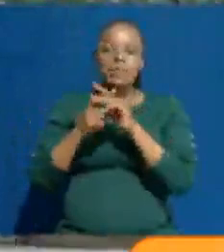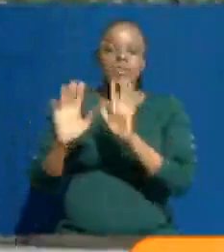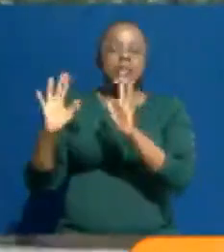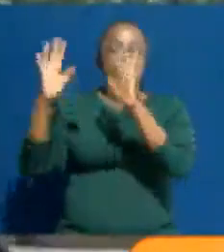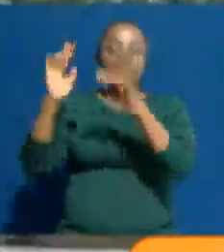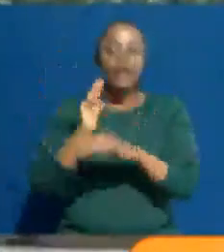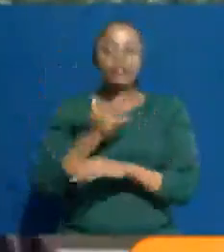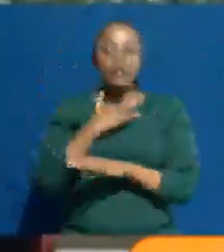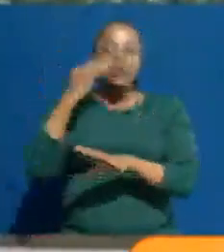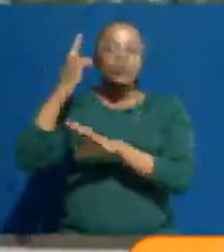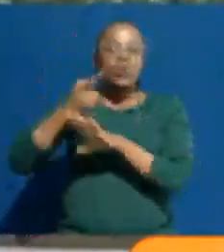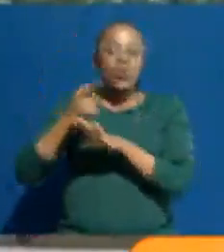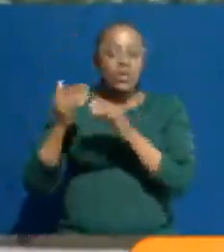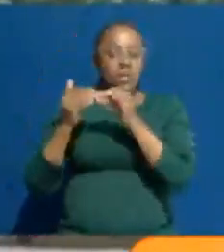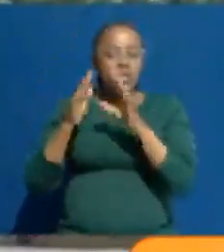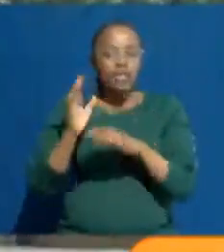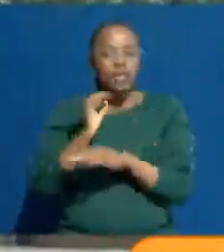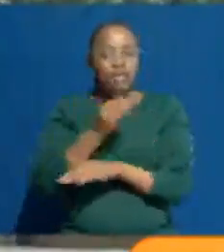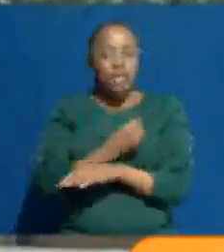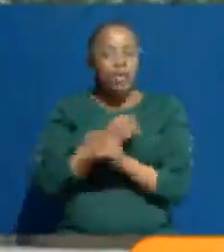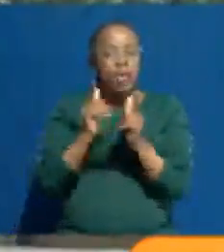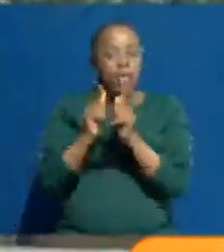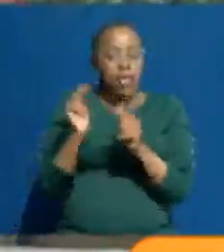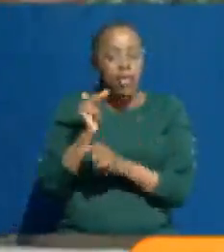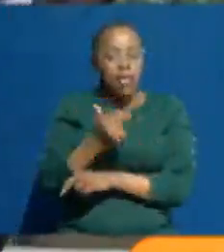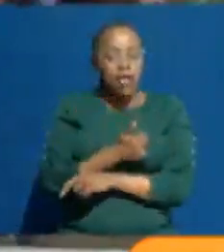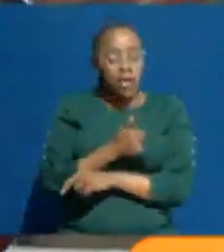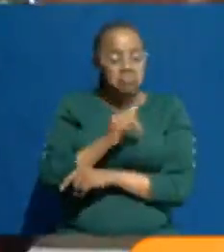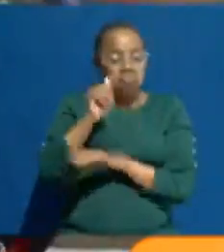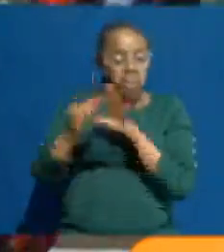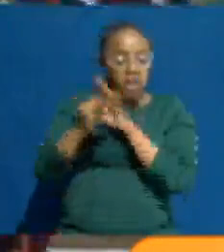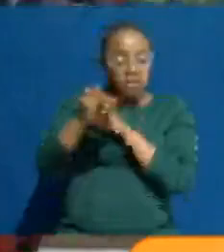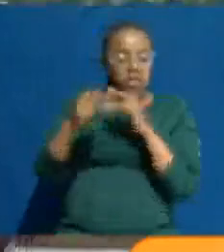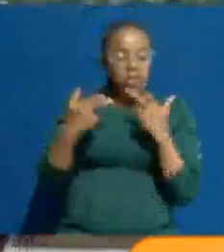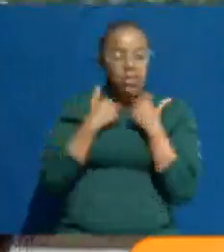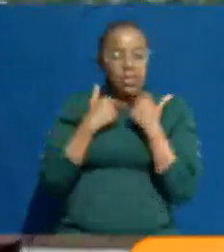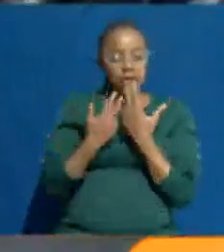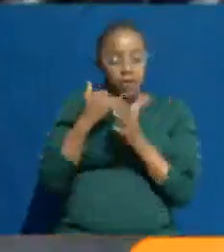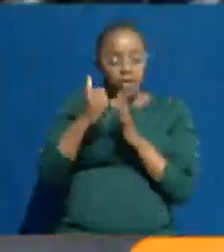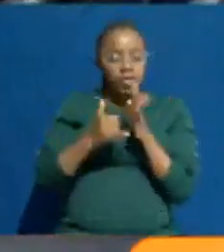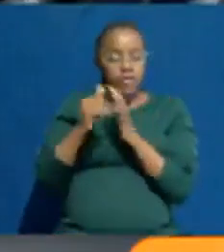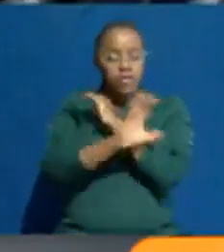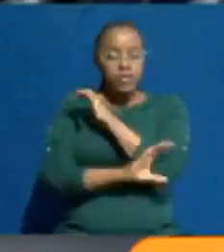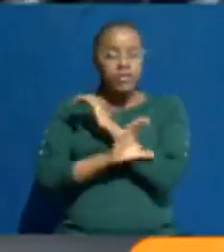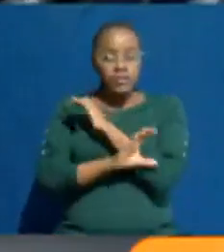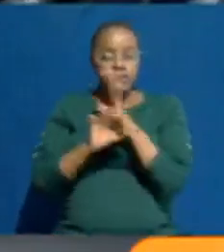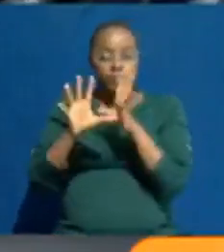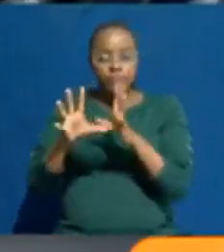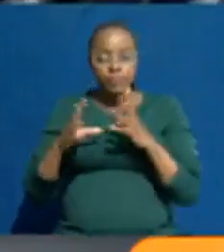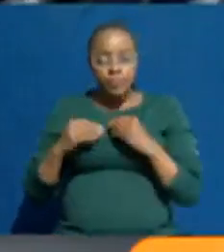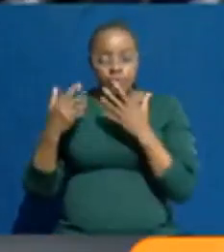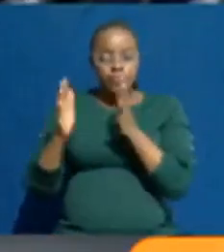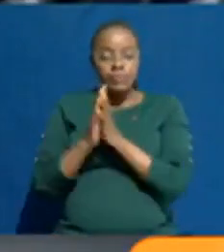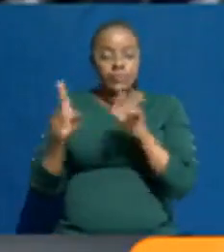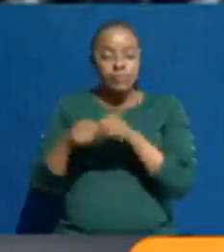We want to caution our leaders. Let us not fall into that trap of industrialized countries. Although the adoption of the Loss and